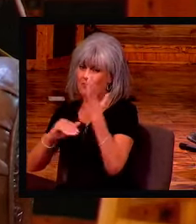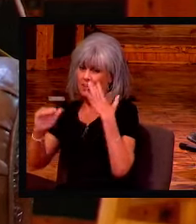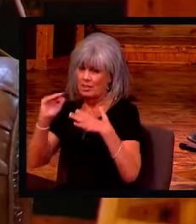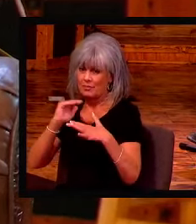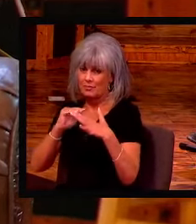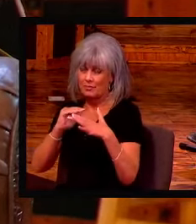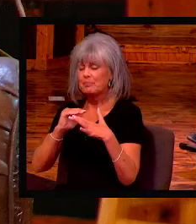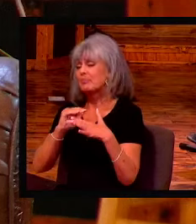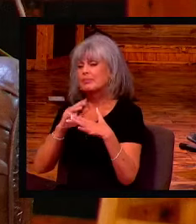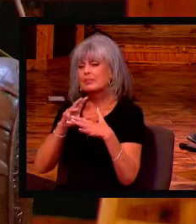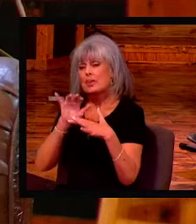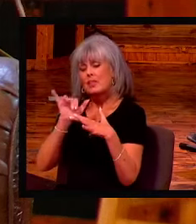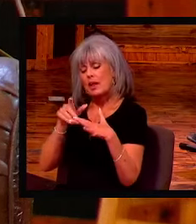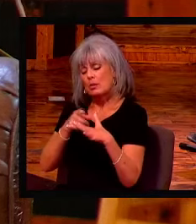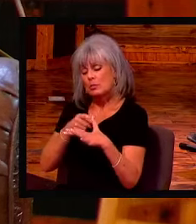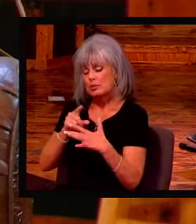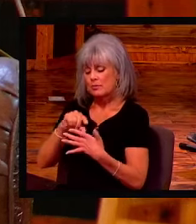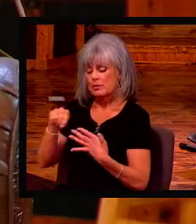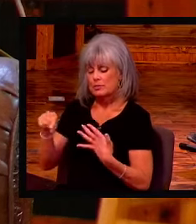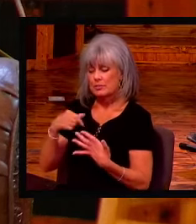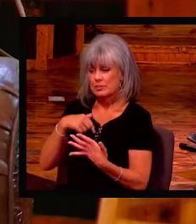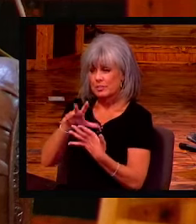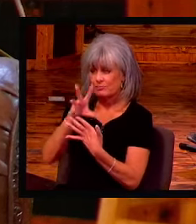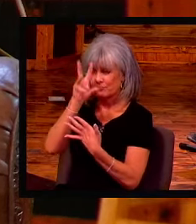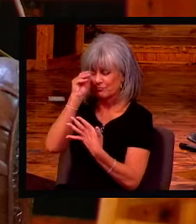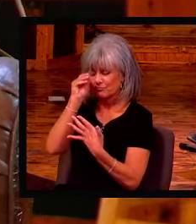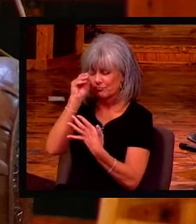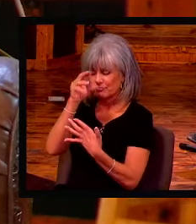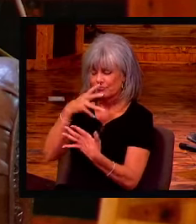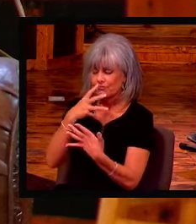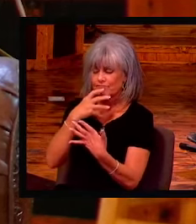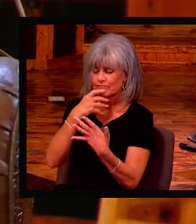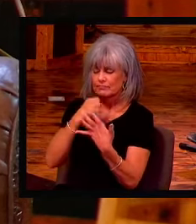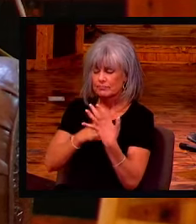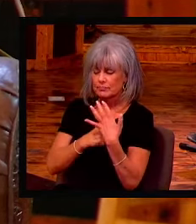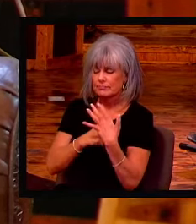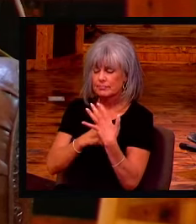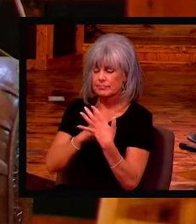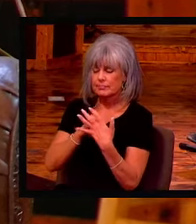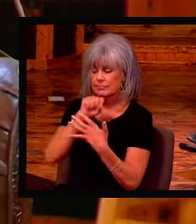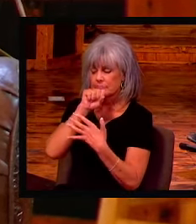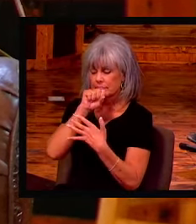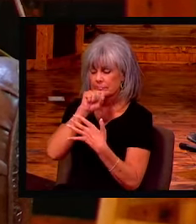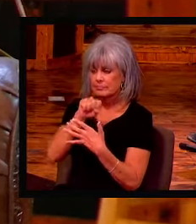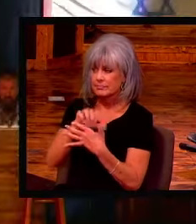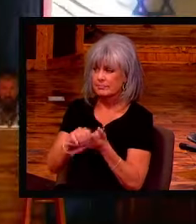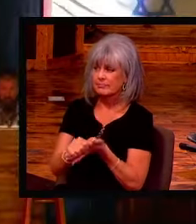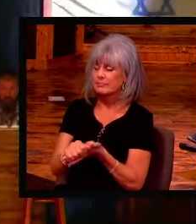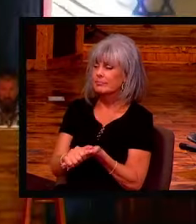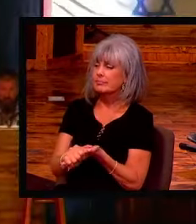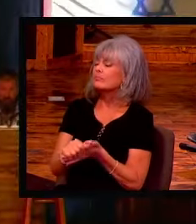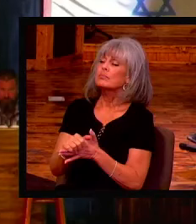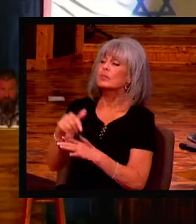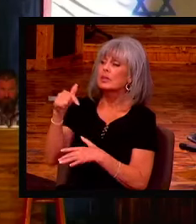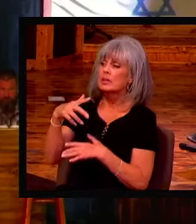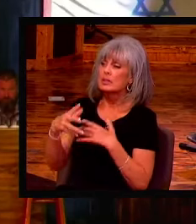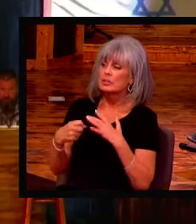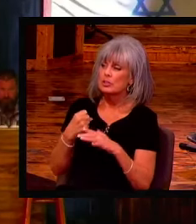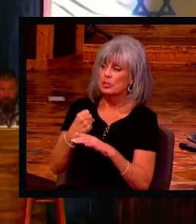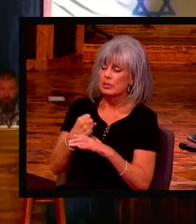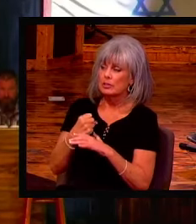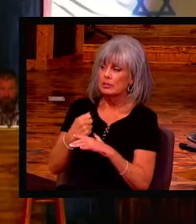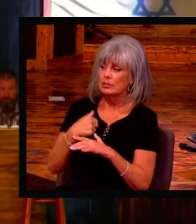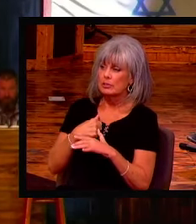And that was the first verse I got, and it meant a lot for a long time. But this year, since I've grown a lot